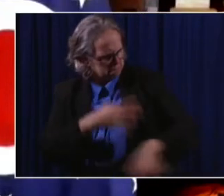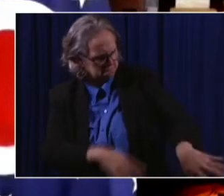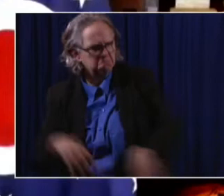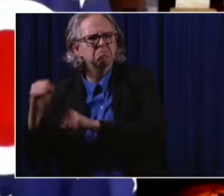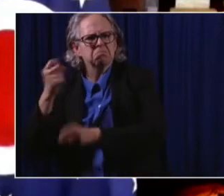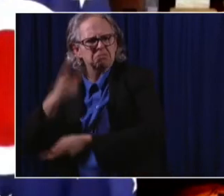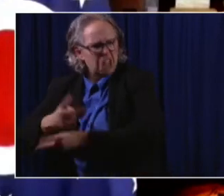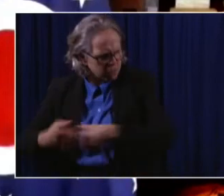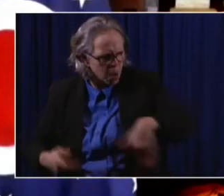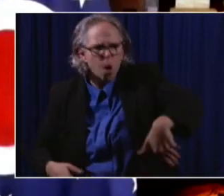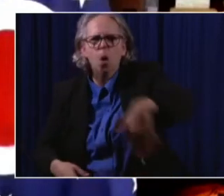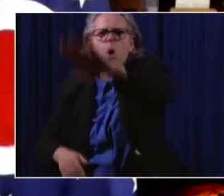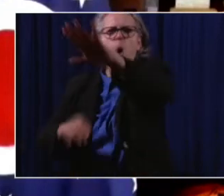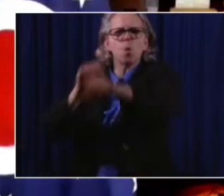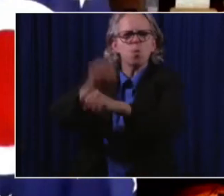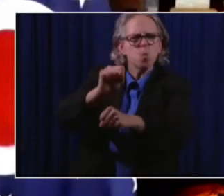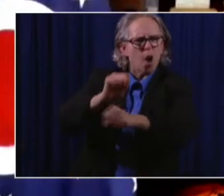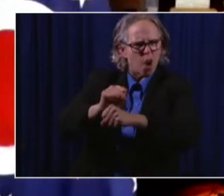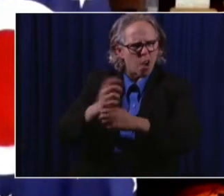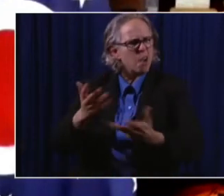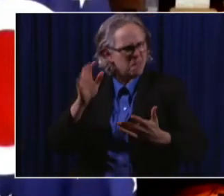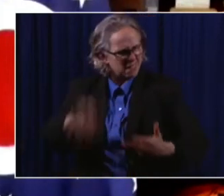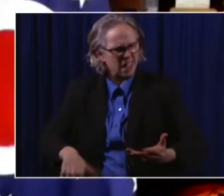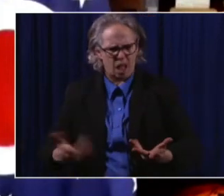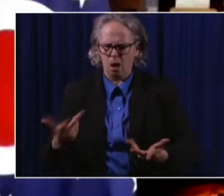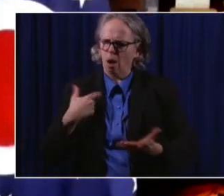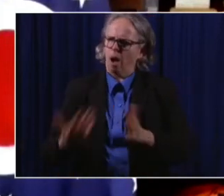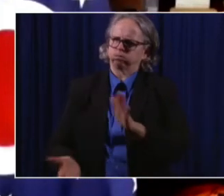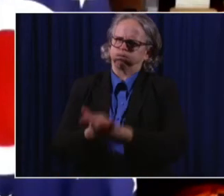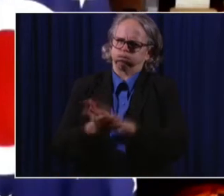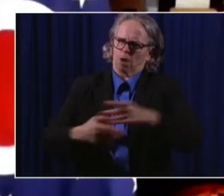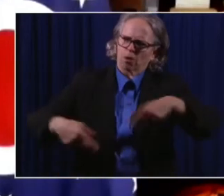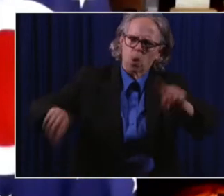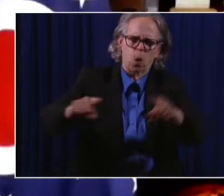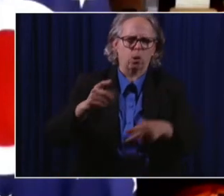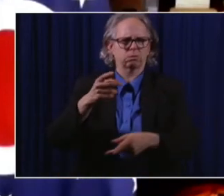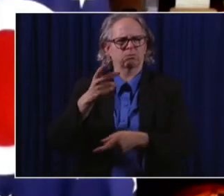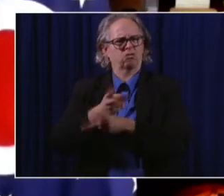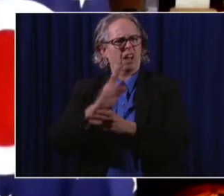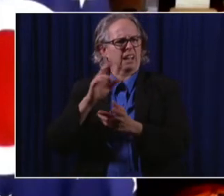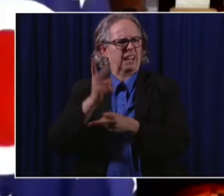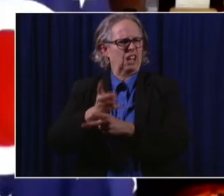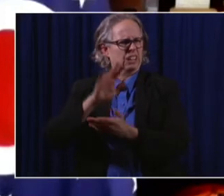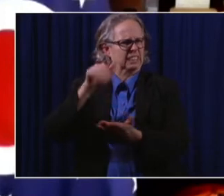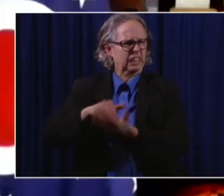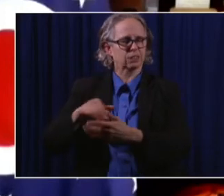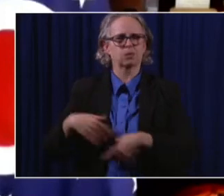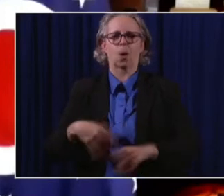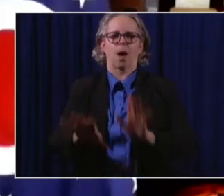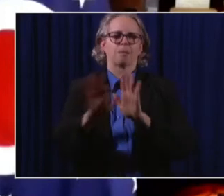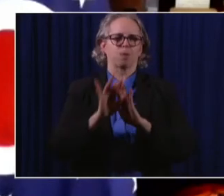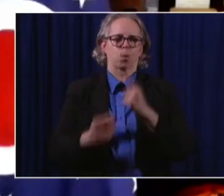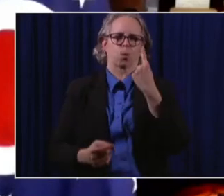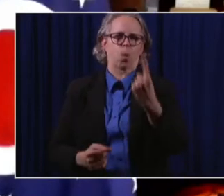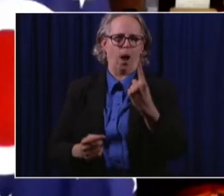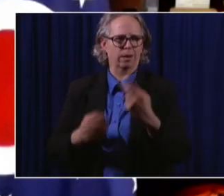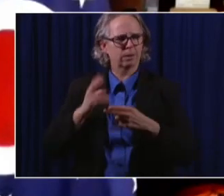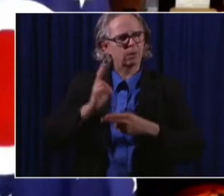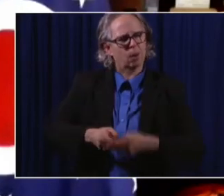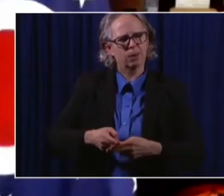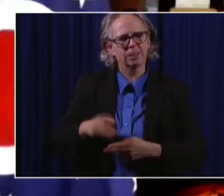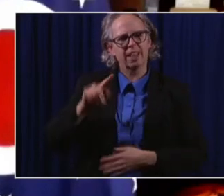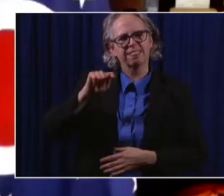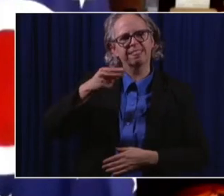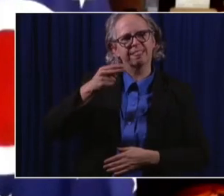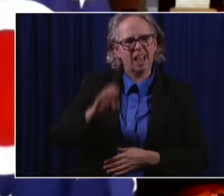and develop in that setting. And we want to highlight one particular child care center, the Children's Discovery Center in